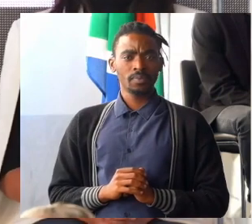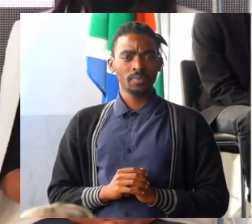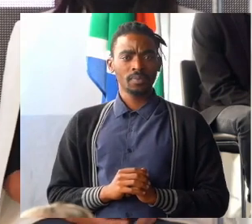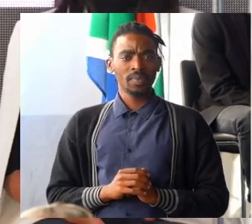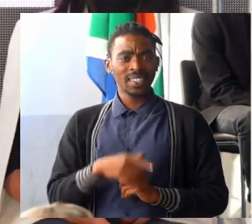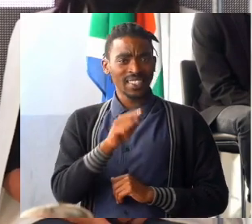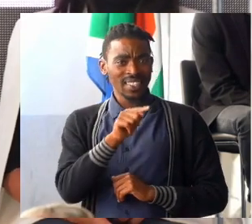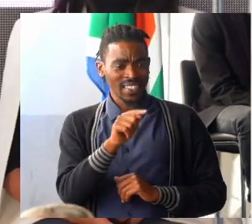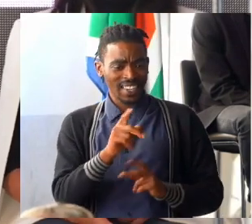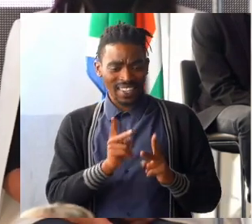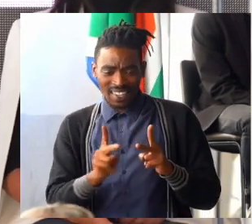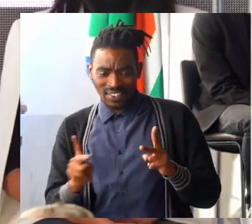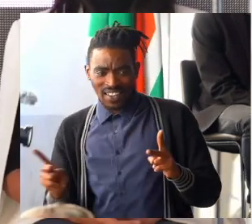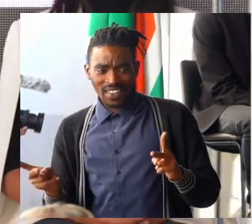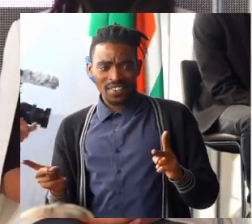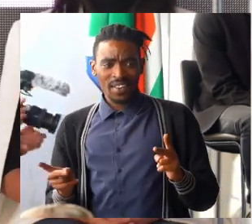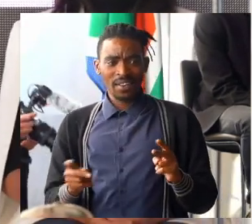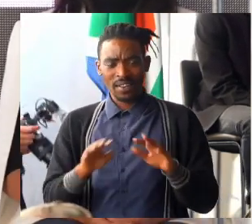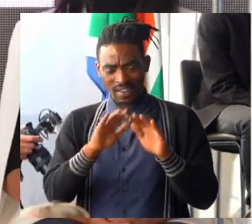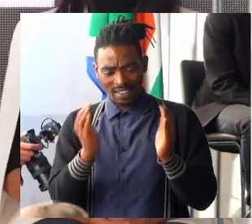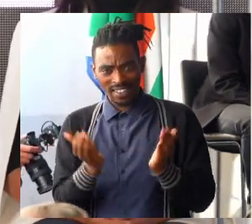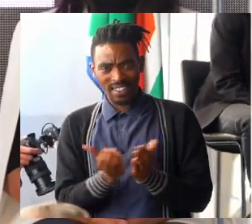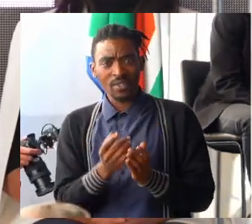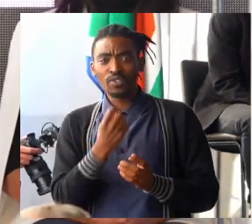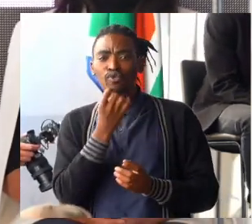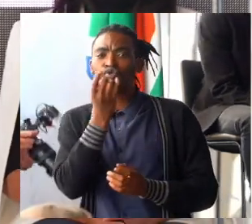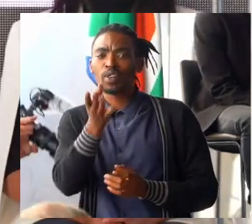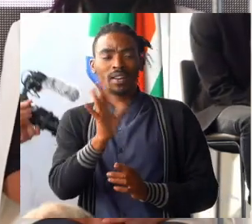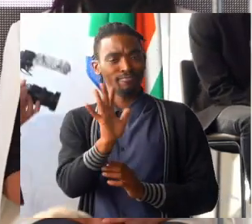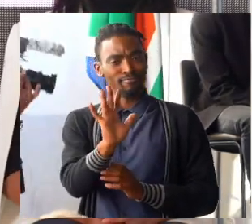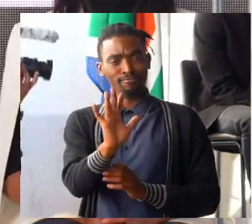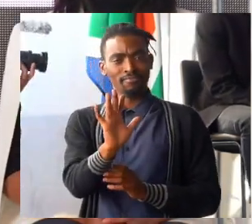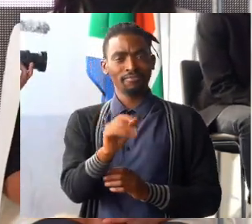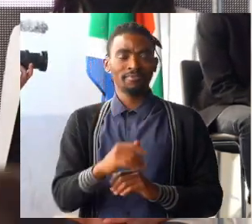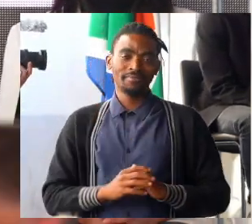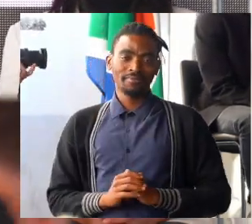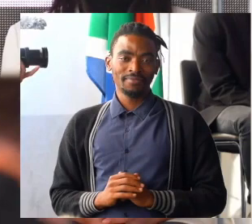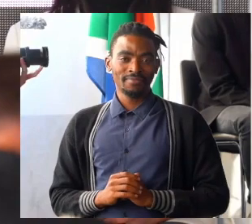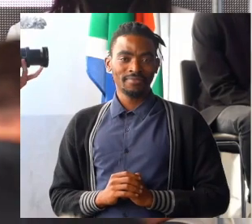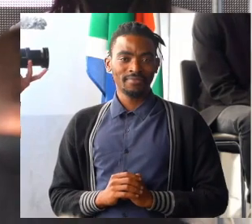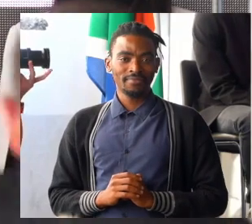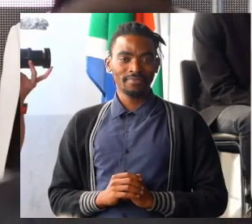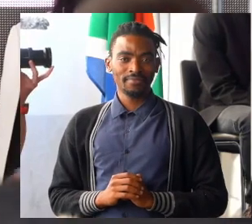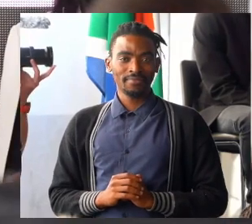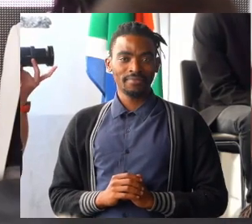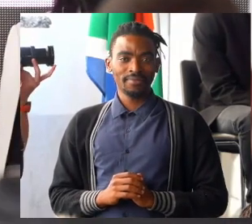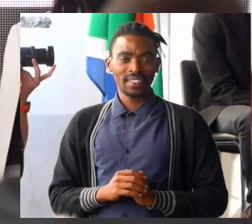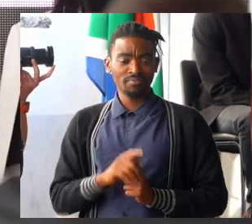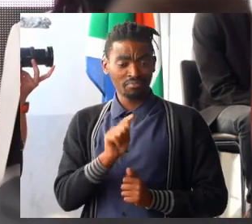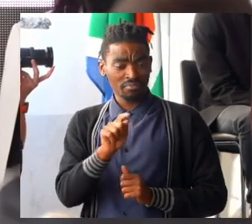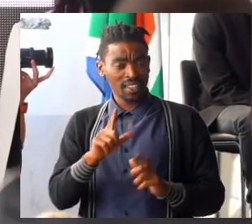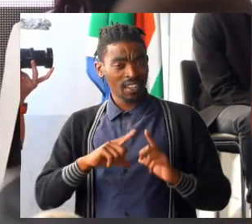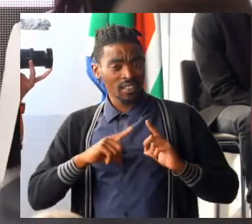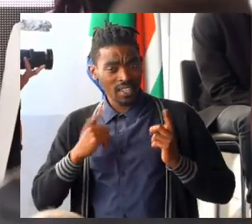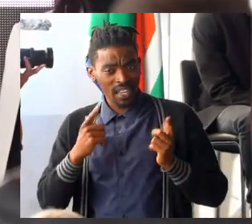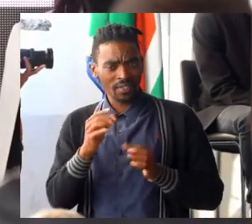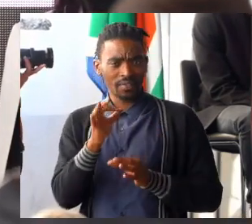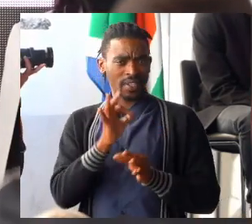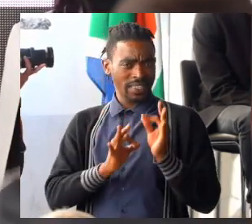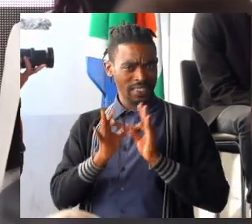versions of pumpkin, for those who don't know. It's not people. It is this life that explains